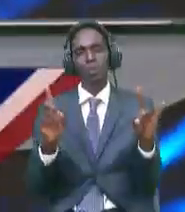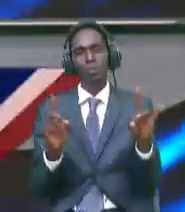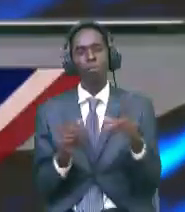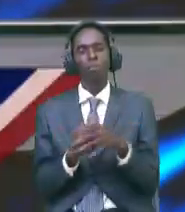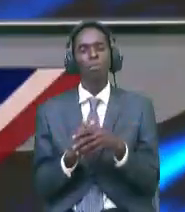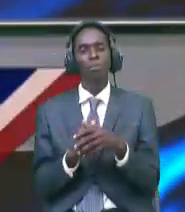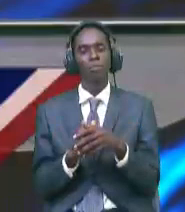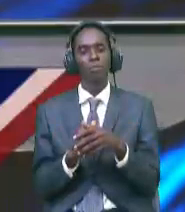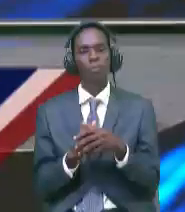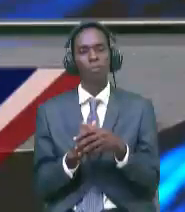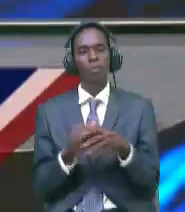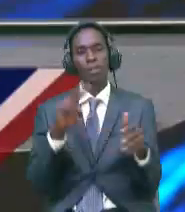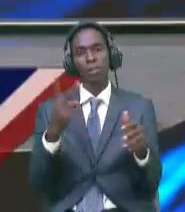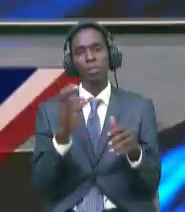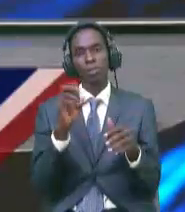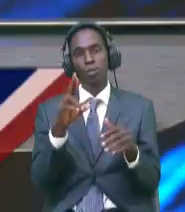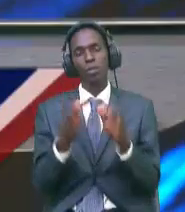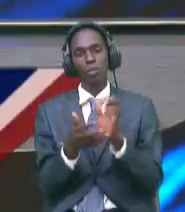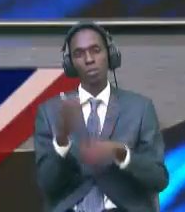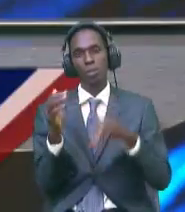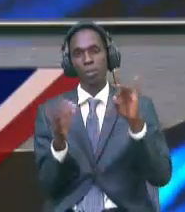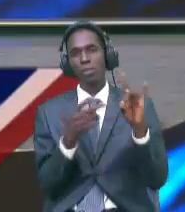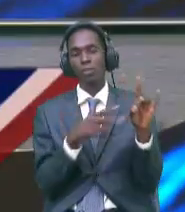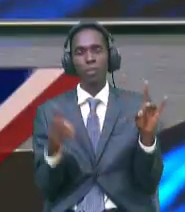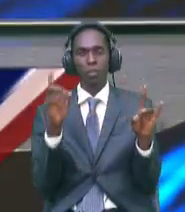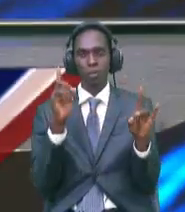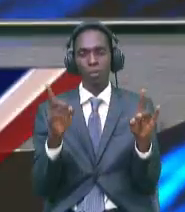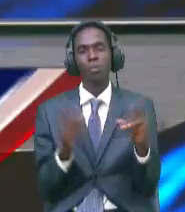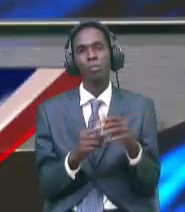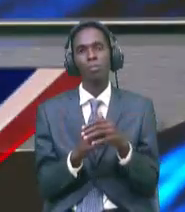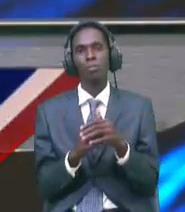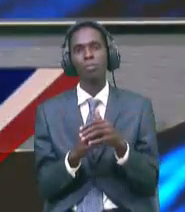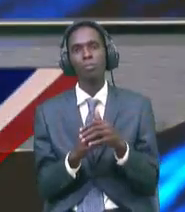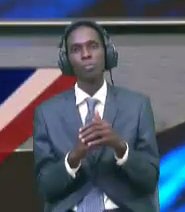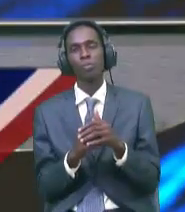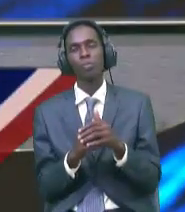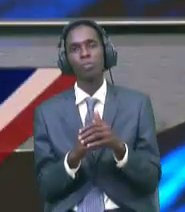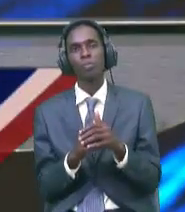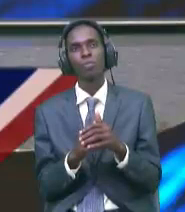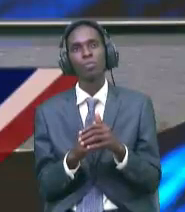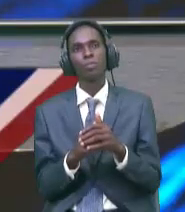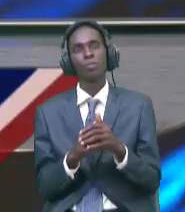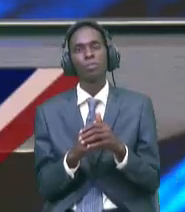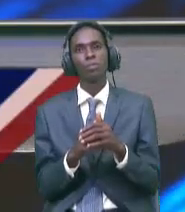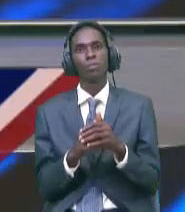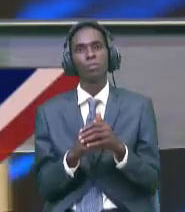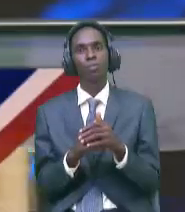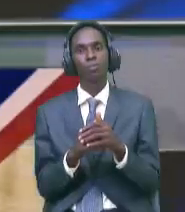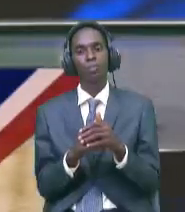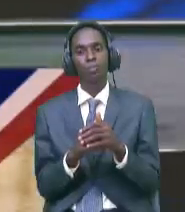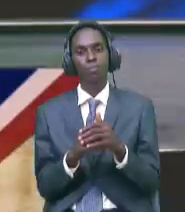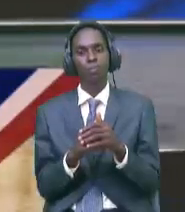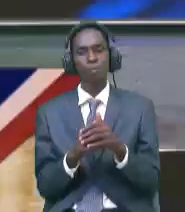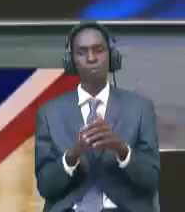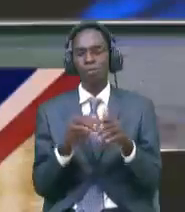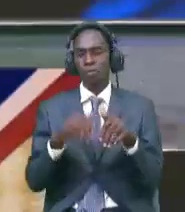Moreover, brethren, we do you to wit of the grace of God bestowed on the churches of Macedonia. Have